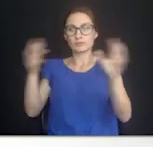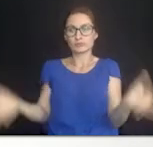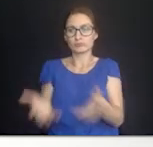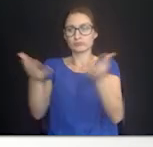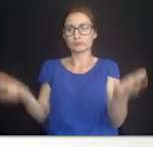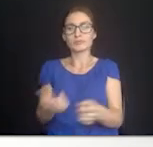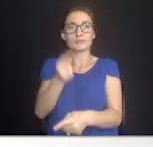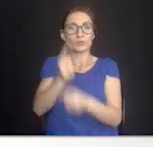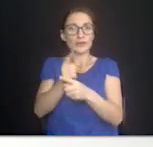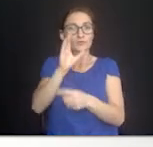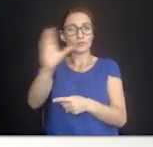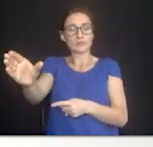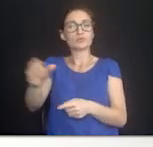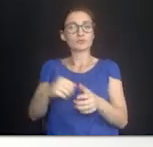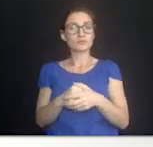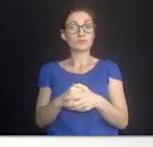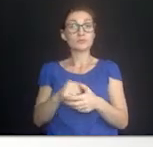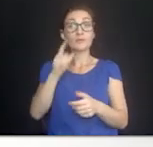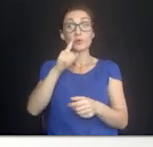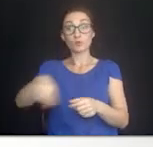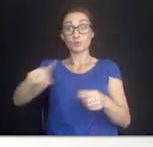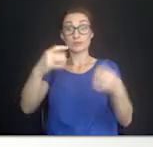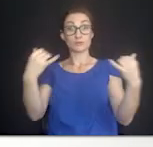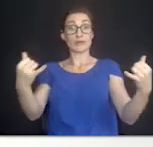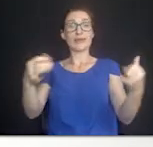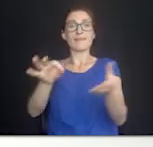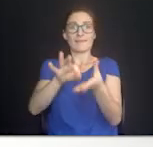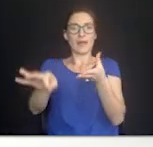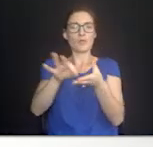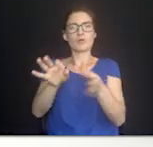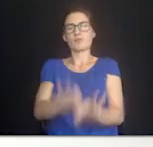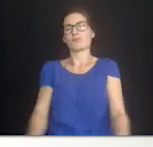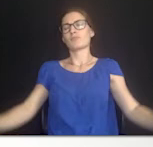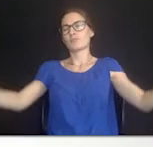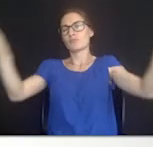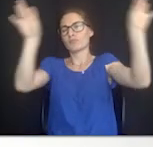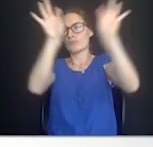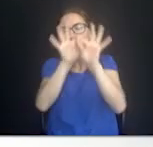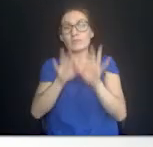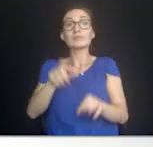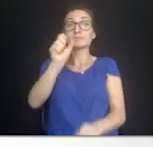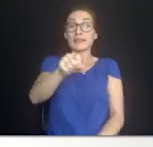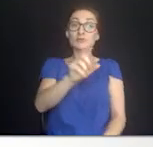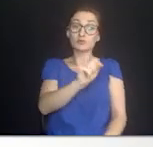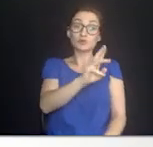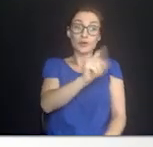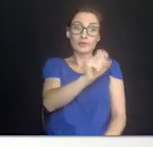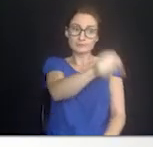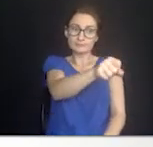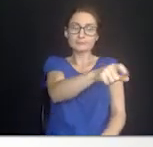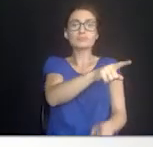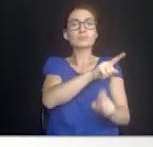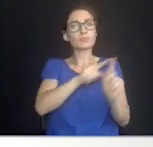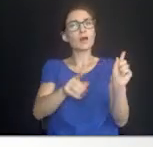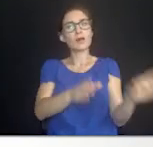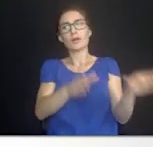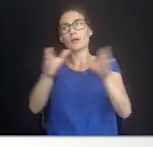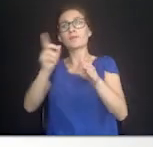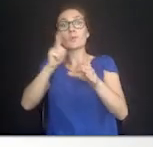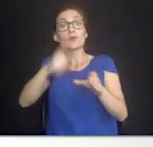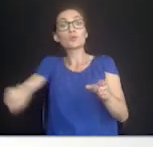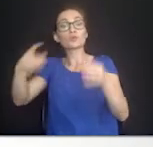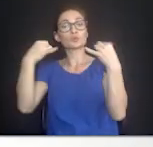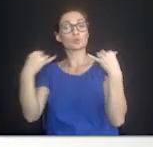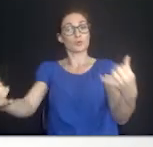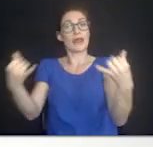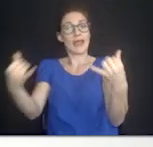guys today even, the accountant is huge. Yes, for the trust and making sure we have it structured so we know who the trust is going to use. But for you guys today alone,